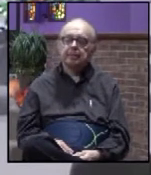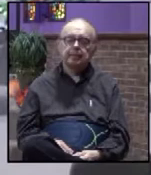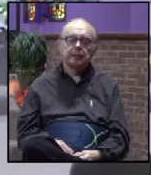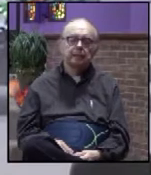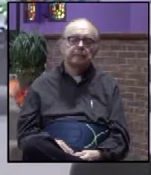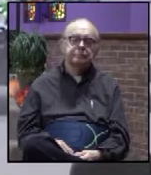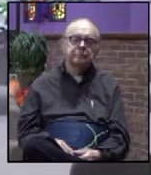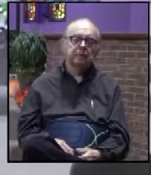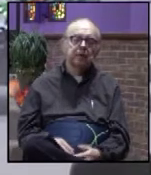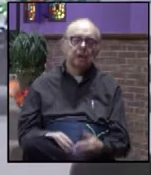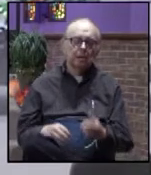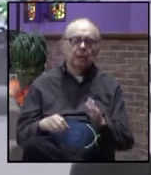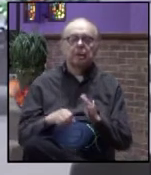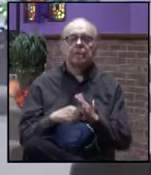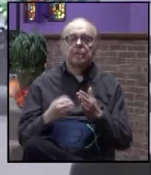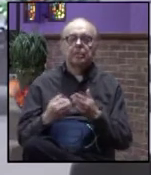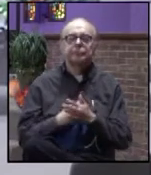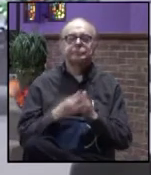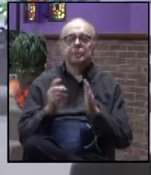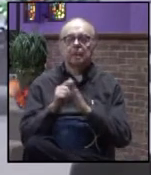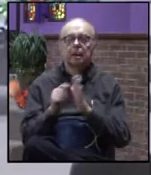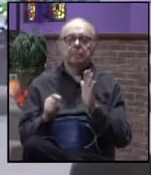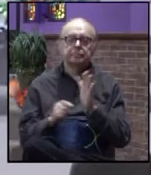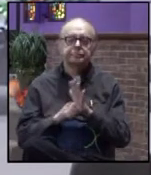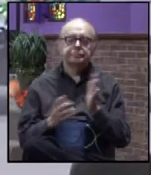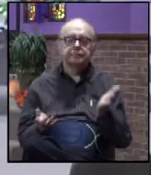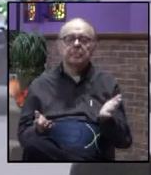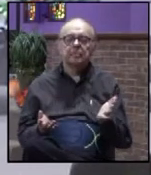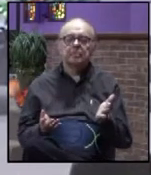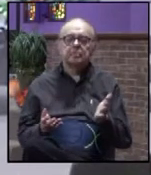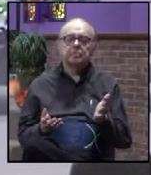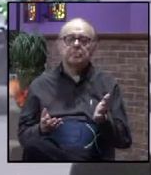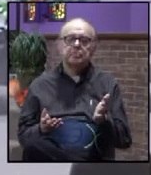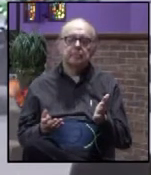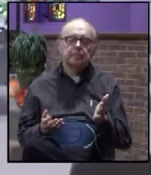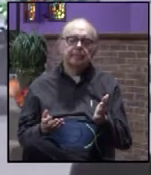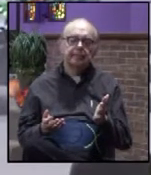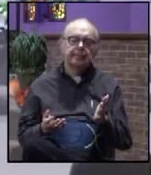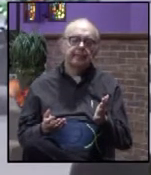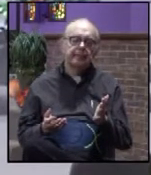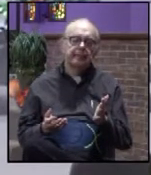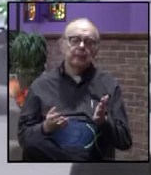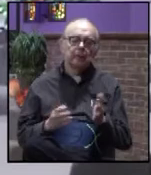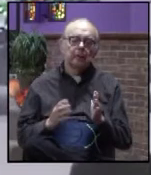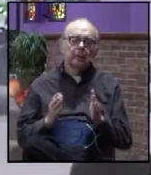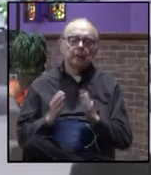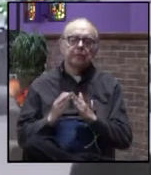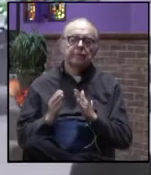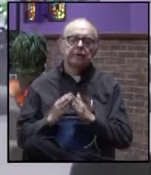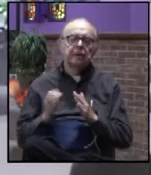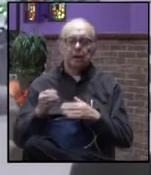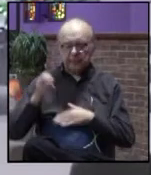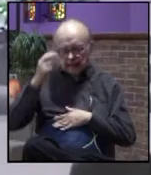it's back in the New Testament. Let me give you a couple of things about it. The city of Ephesus,